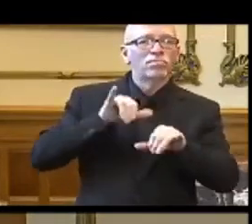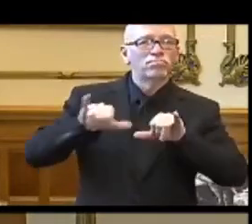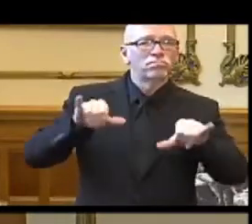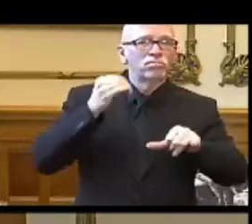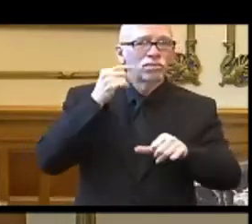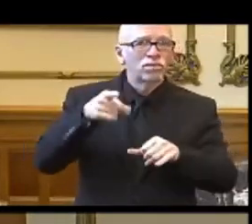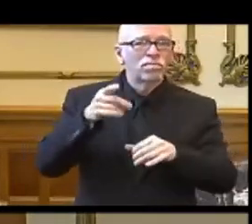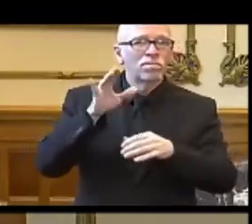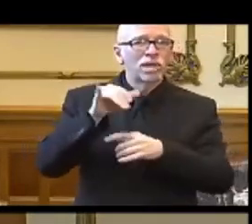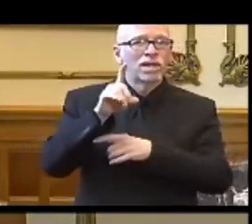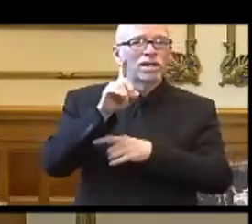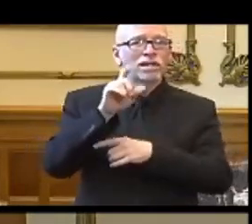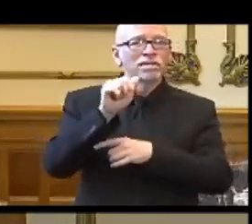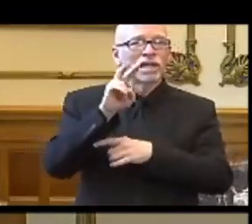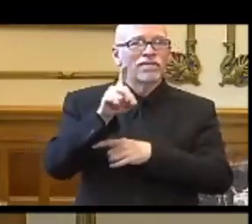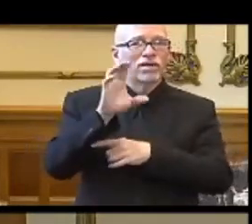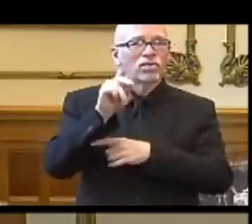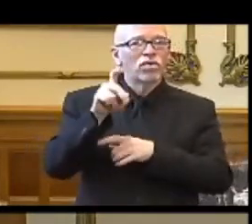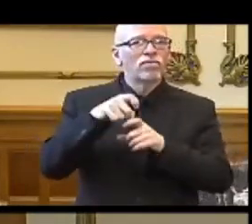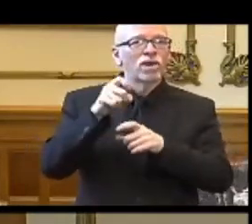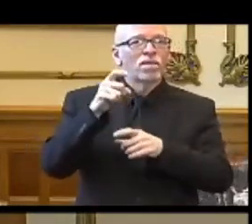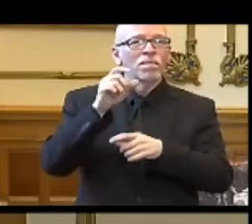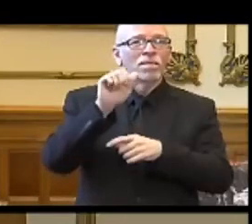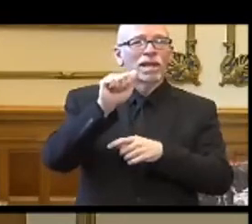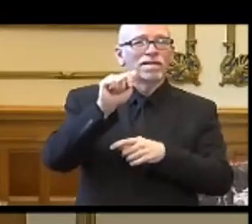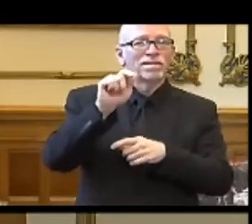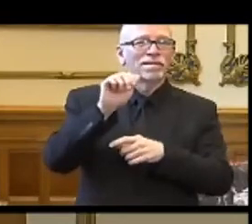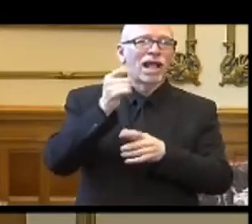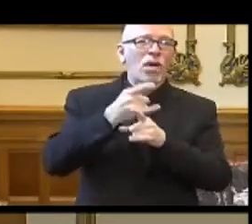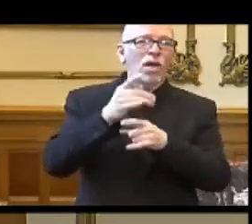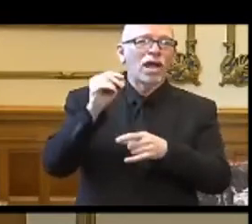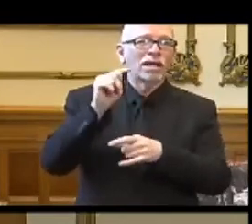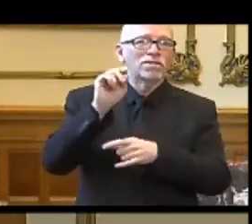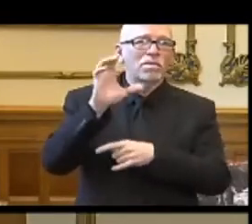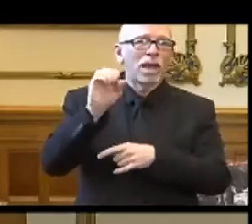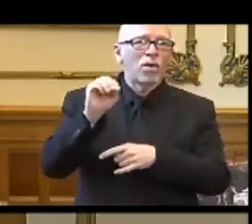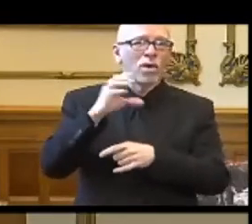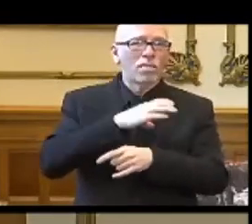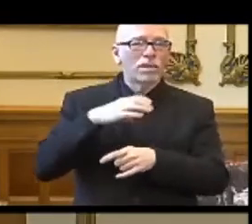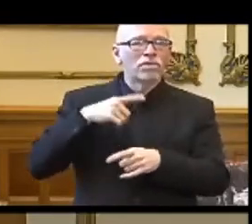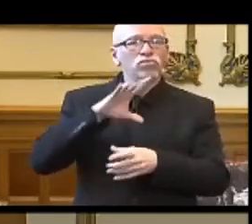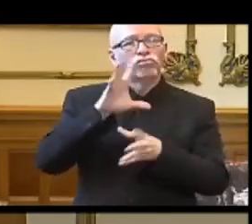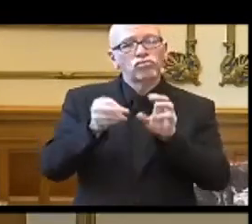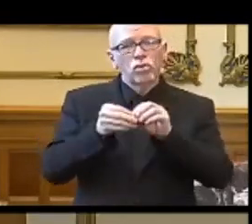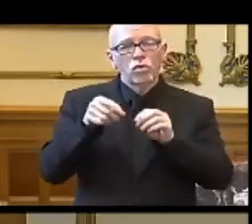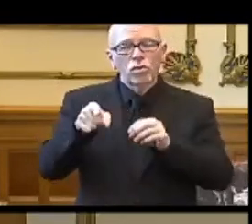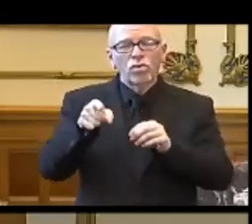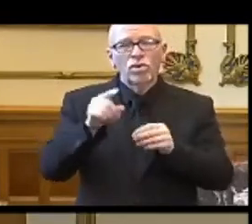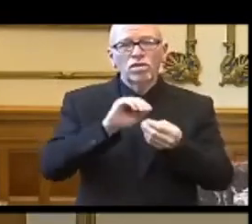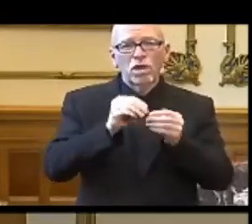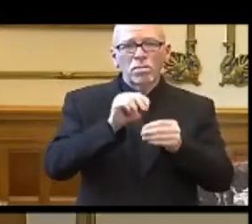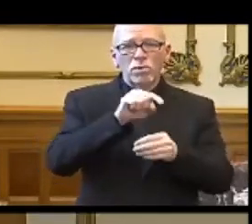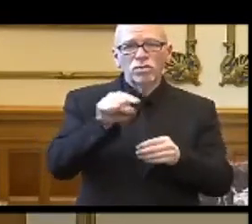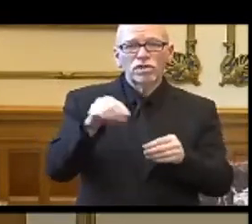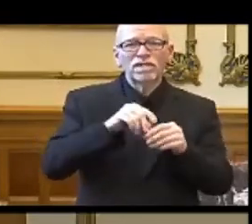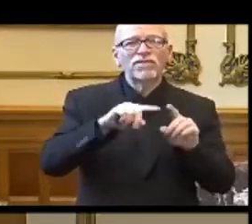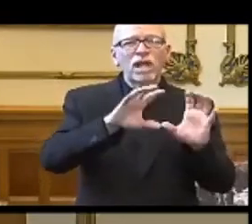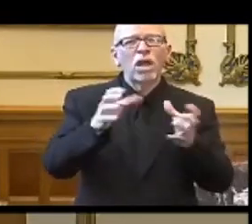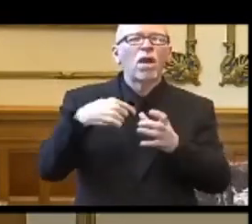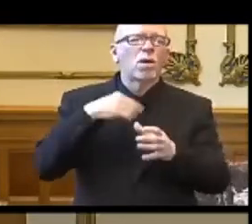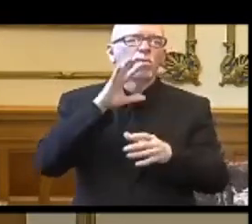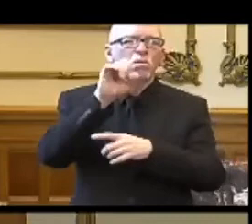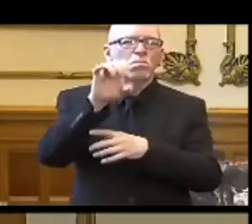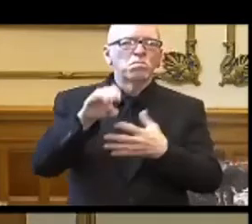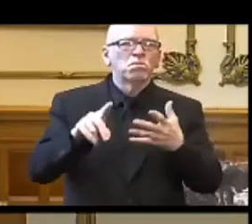led by David Cook at the Alcohol and Tobacco Commission. The total aggregate numbers in various categories, I'll run through